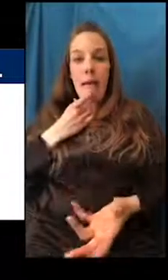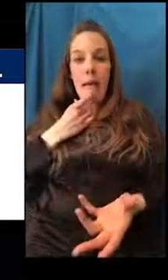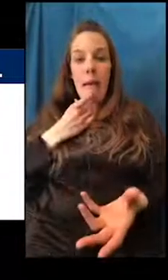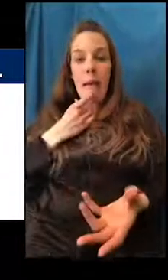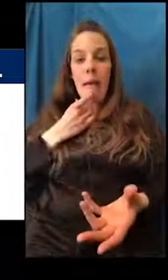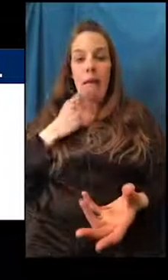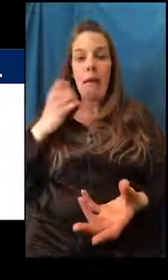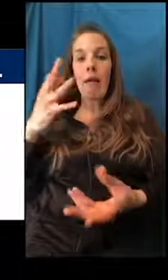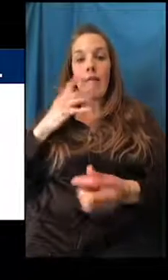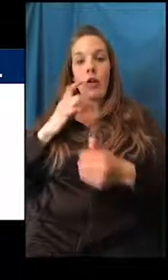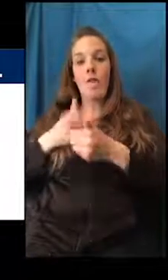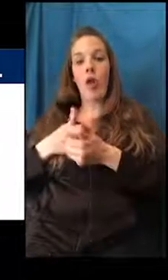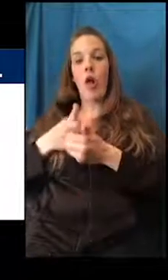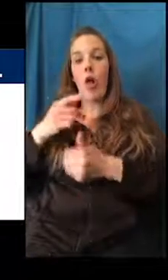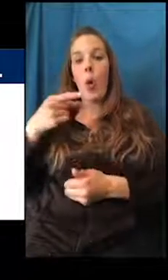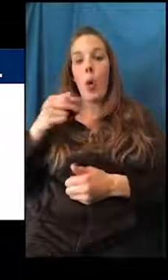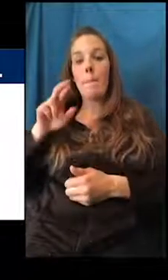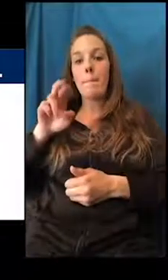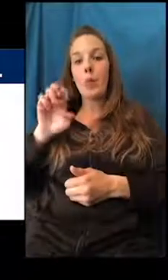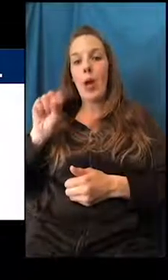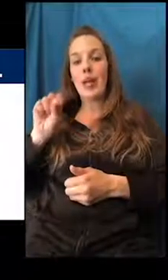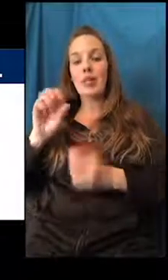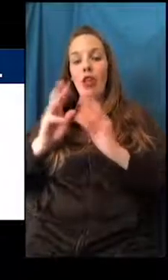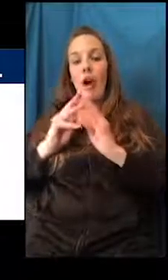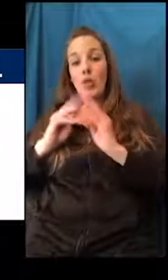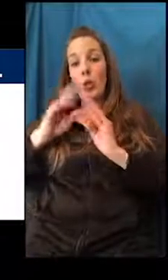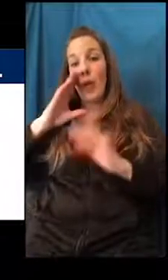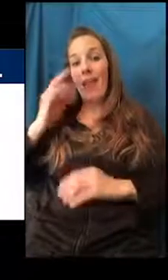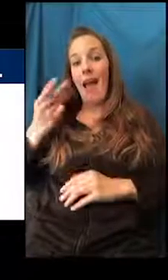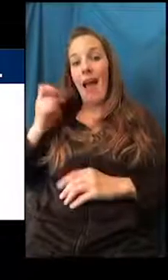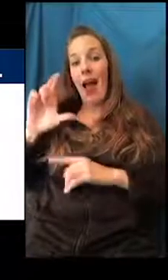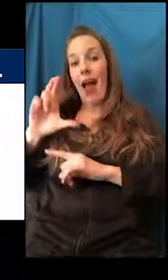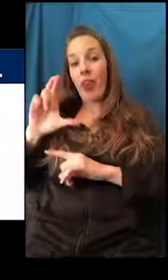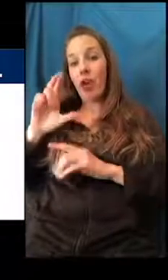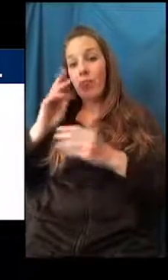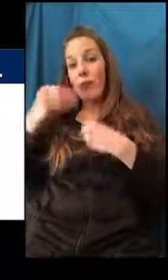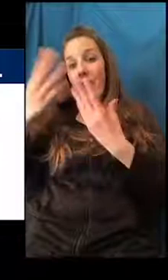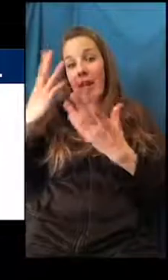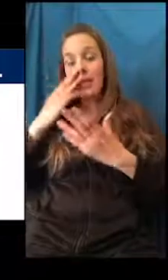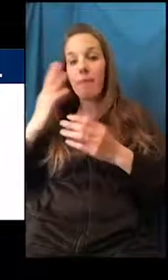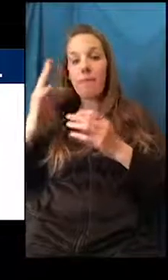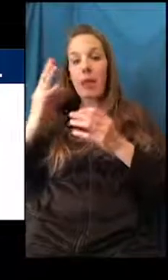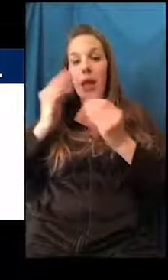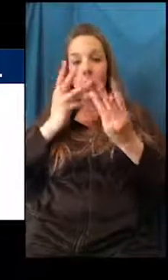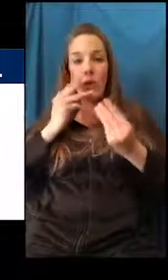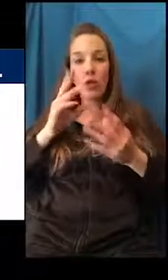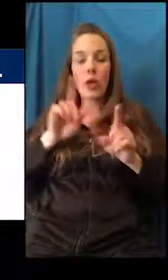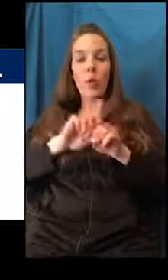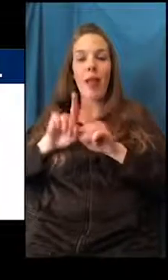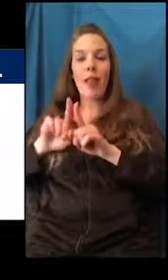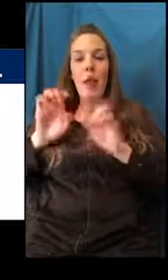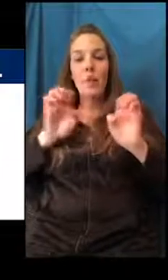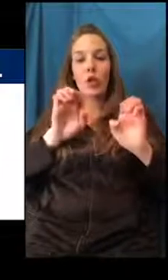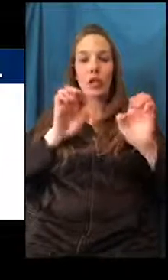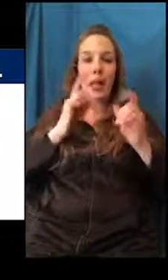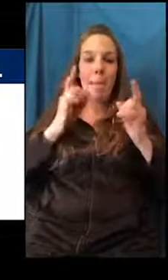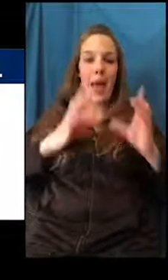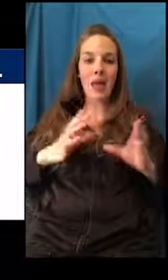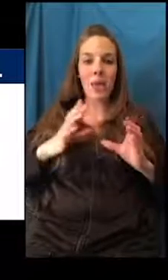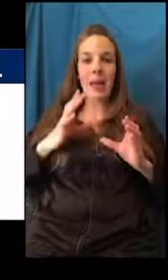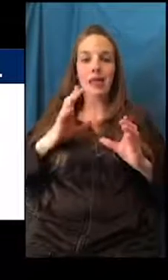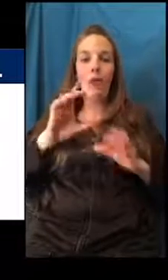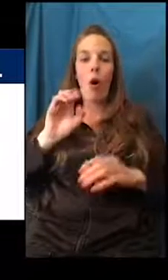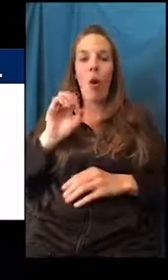our press conferences, that you will know that Heather provided some information, as well as our emergency management officials and Supervisor